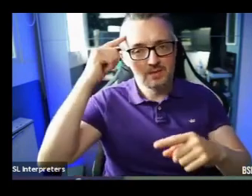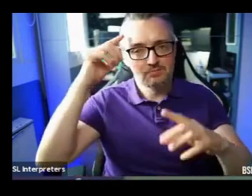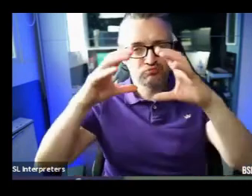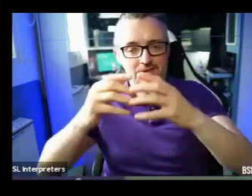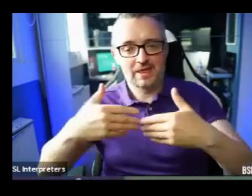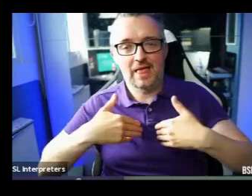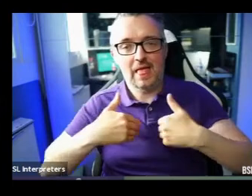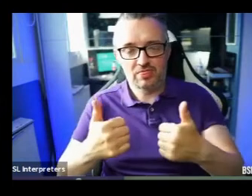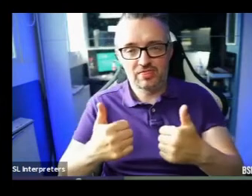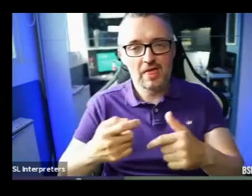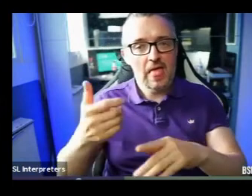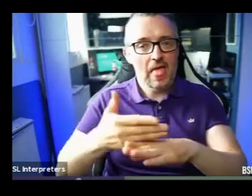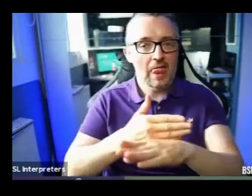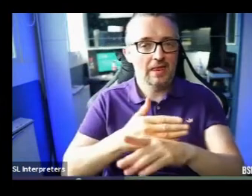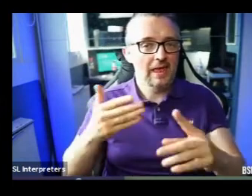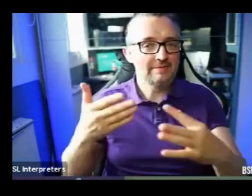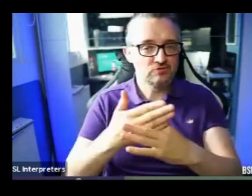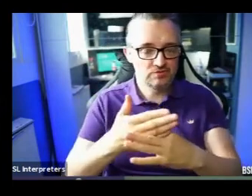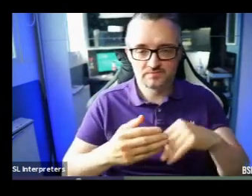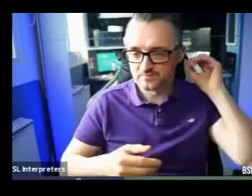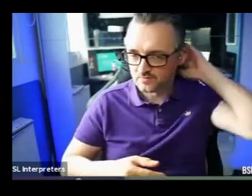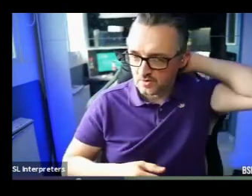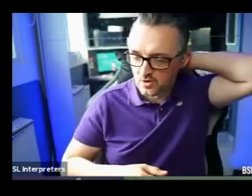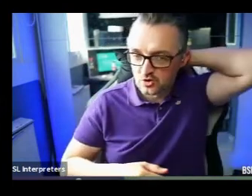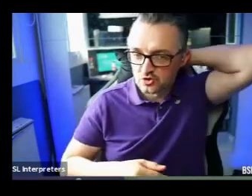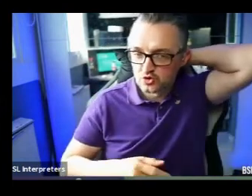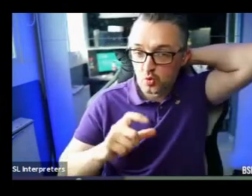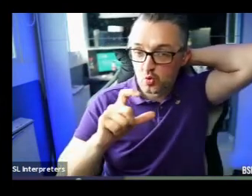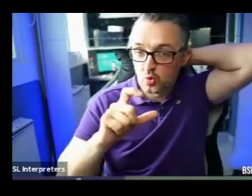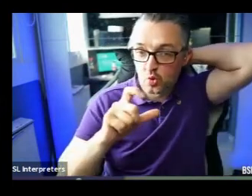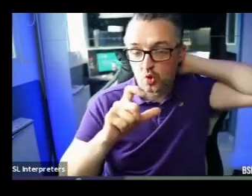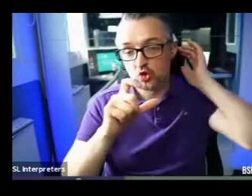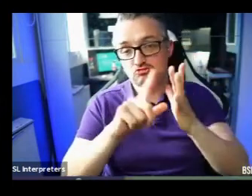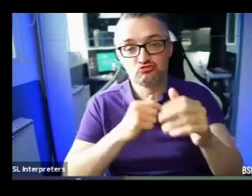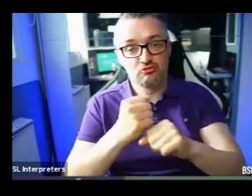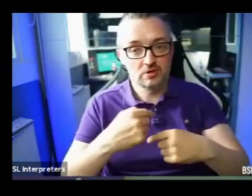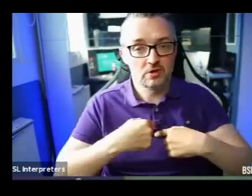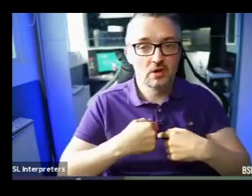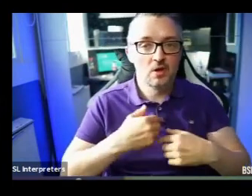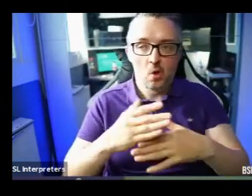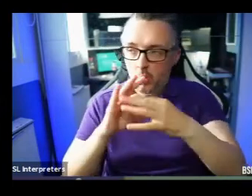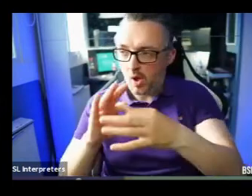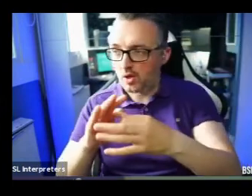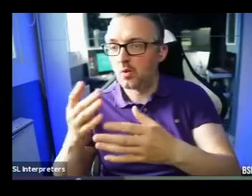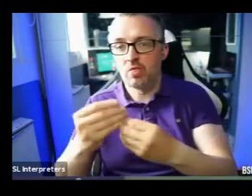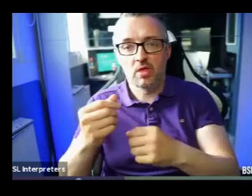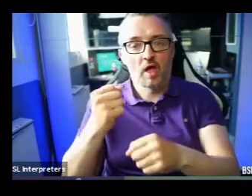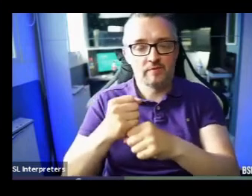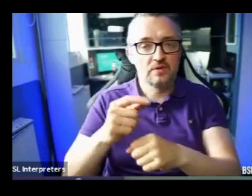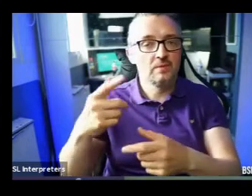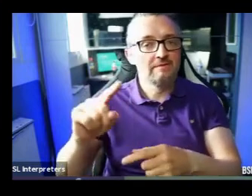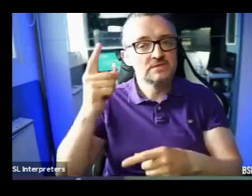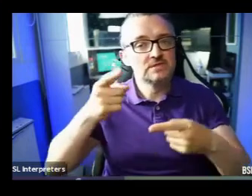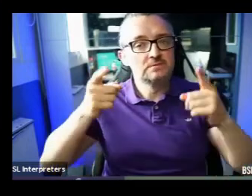is about brain health and about earlier intervention. So Craig and I worked closely with government. We managed to sort of get the support of the First